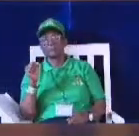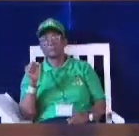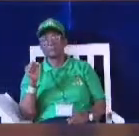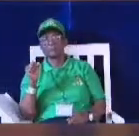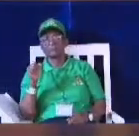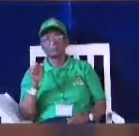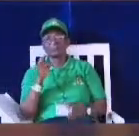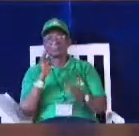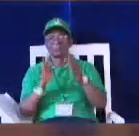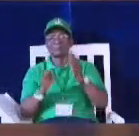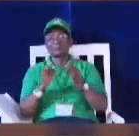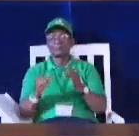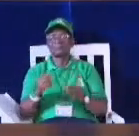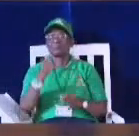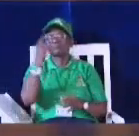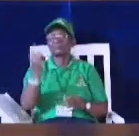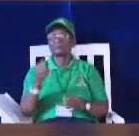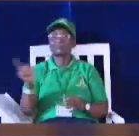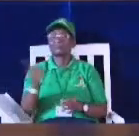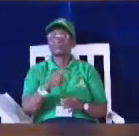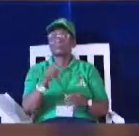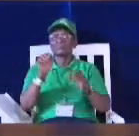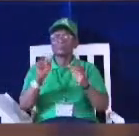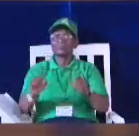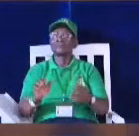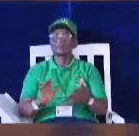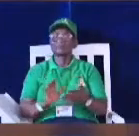If only you can believe.